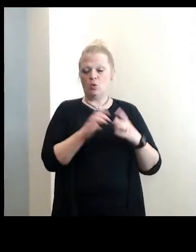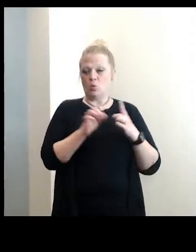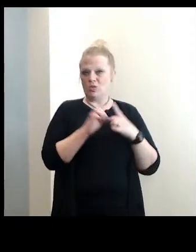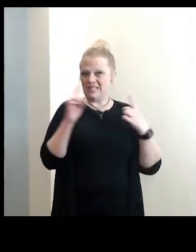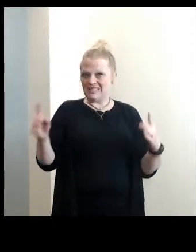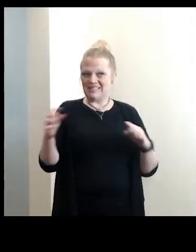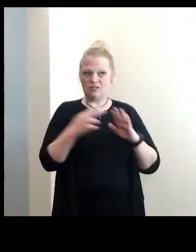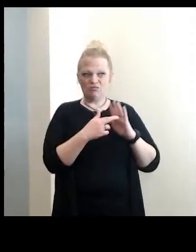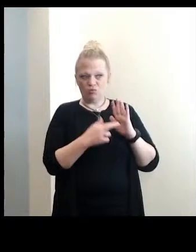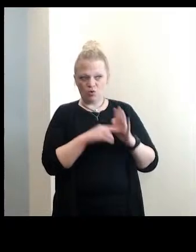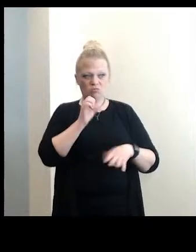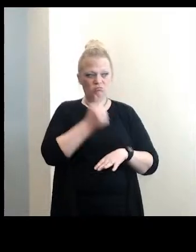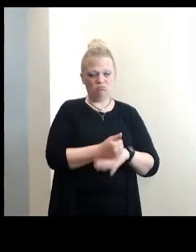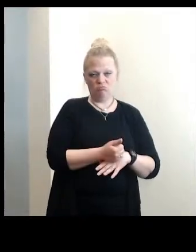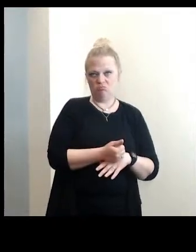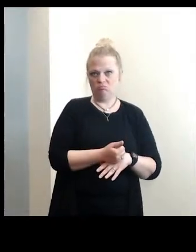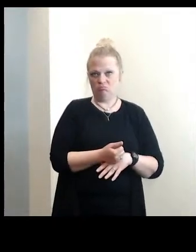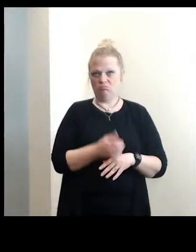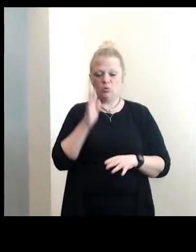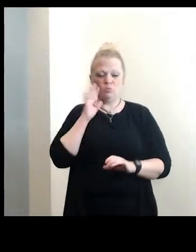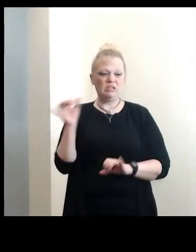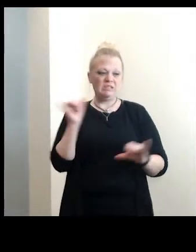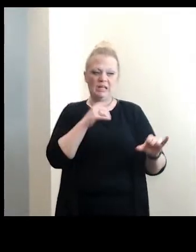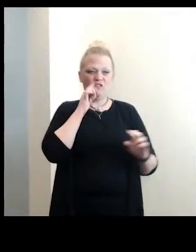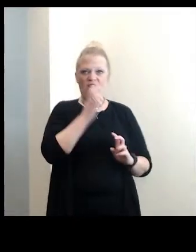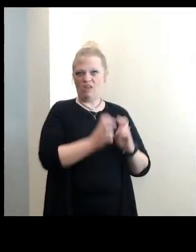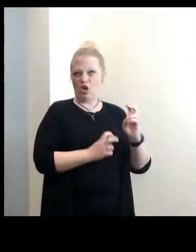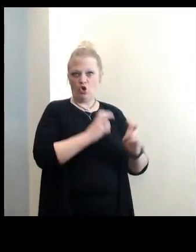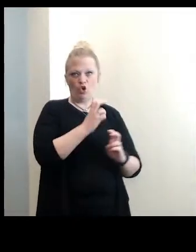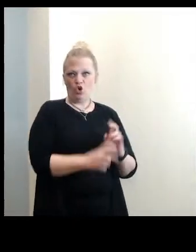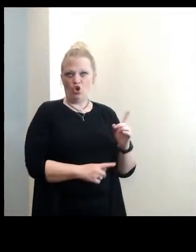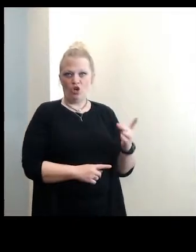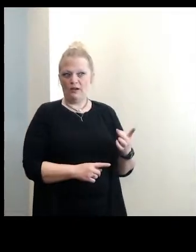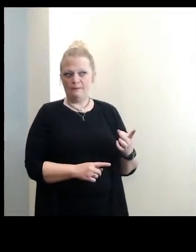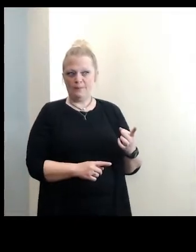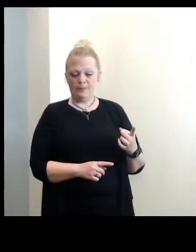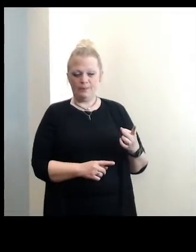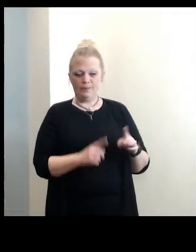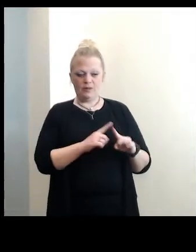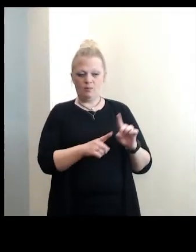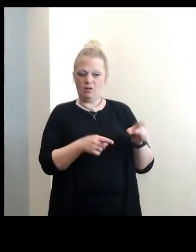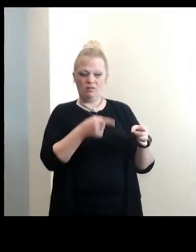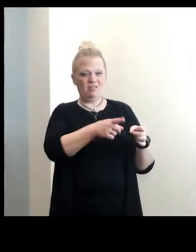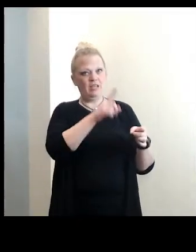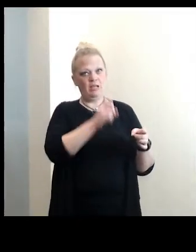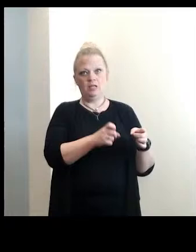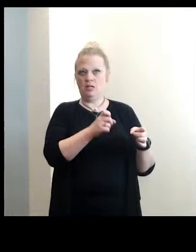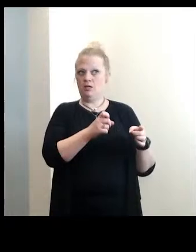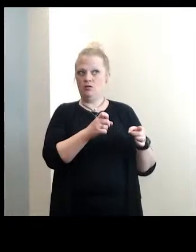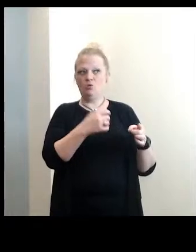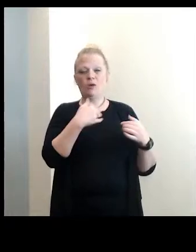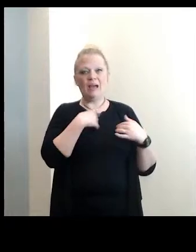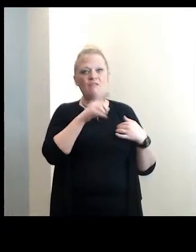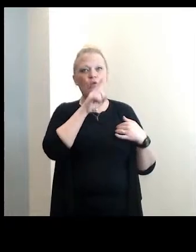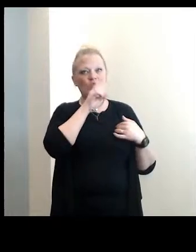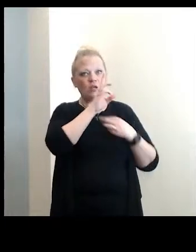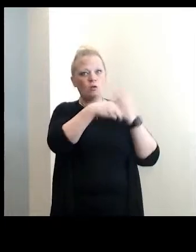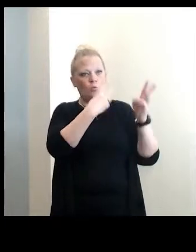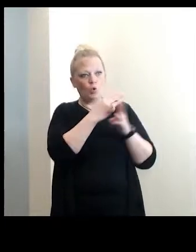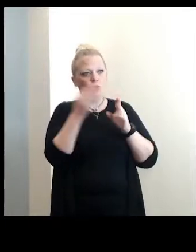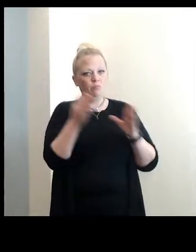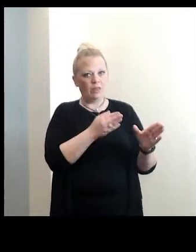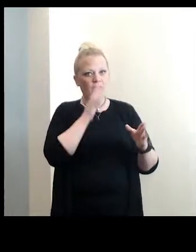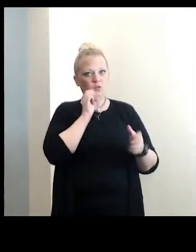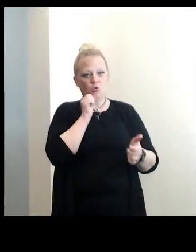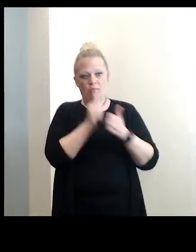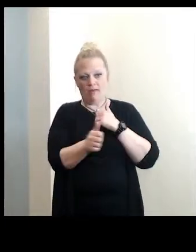distancing guidance in place, and we would do the same for the fair. But if the fair is going to have to come up with a realistic plan, I believe, to get it through New York